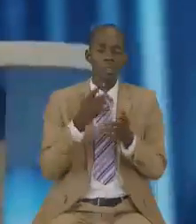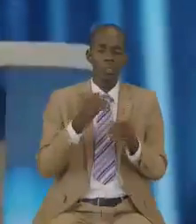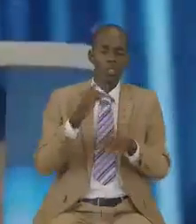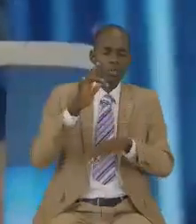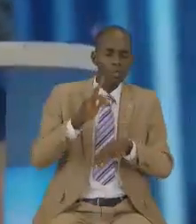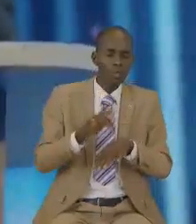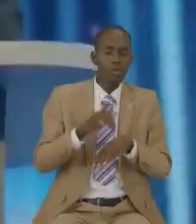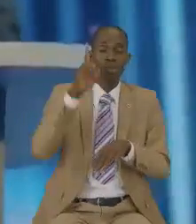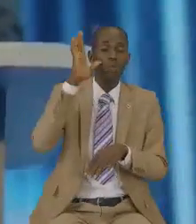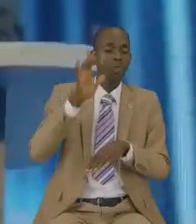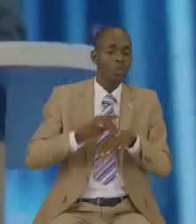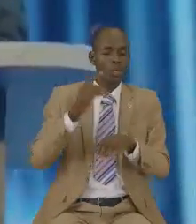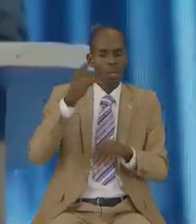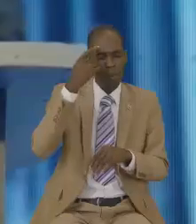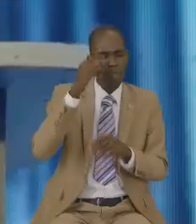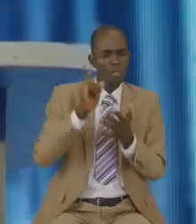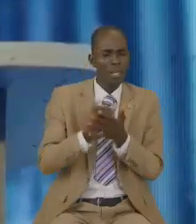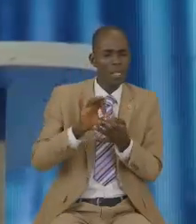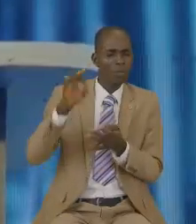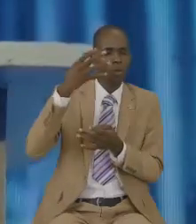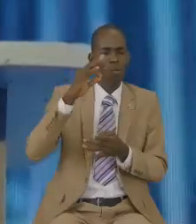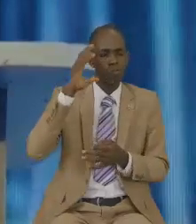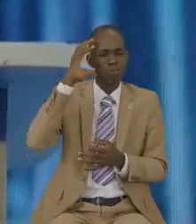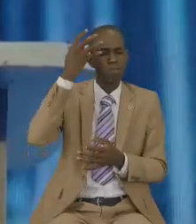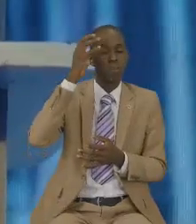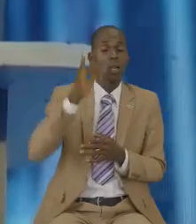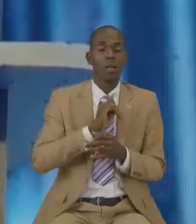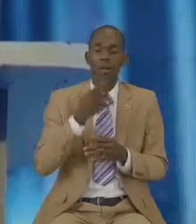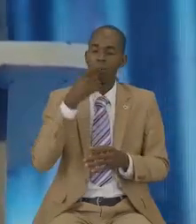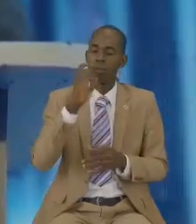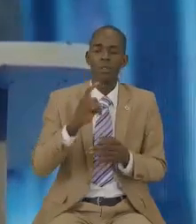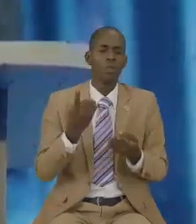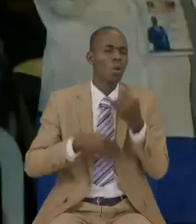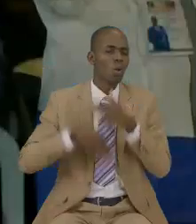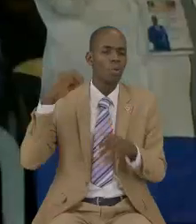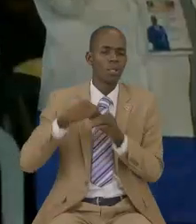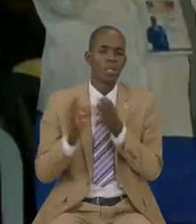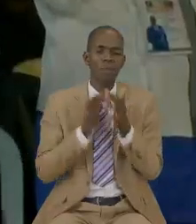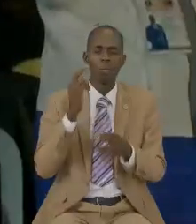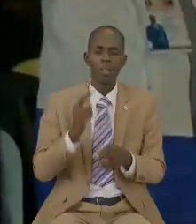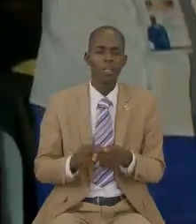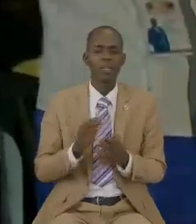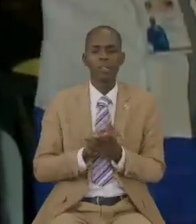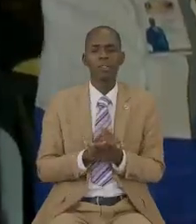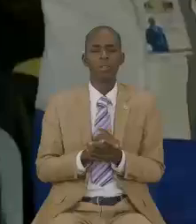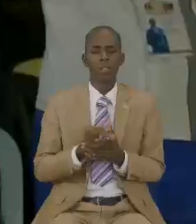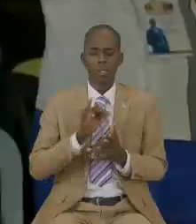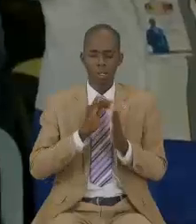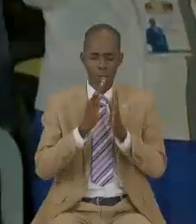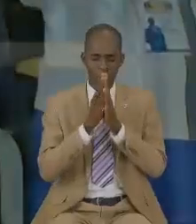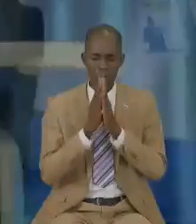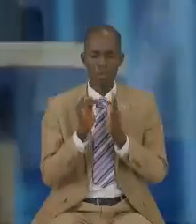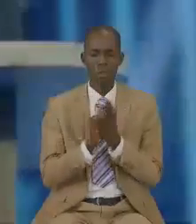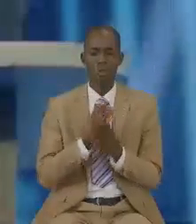brain, that spirit of insanity, madness, I command you, come out in Jesus' name. I pray that all